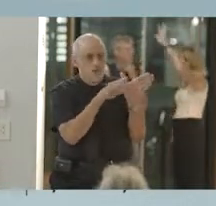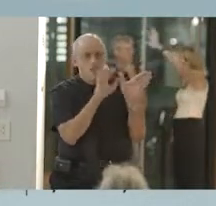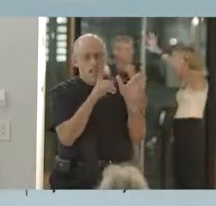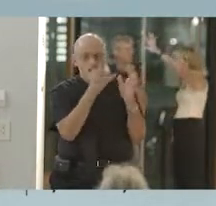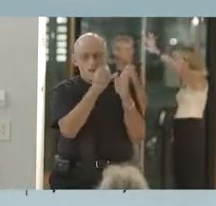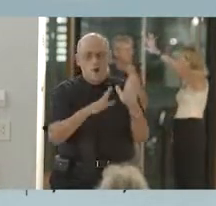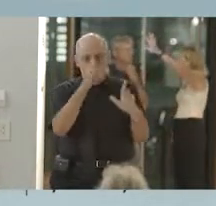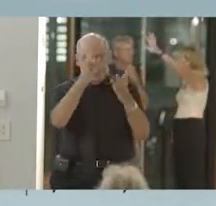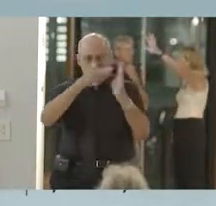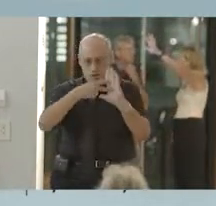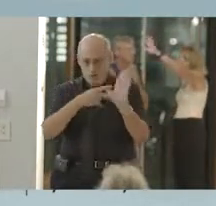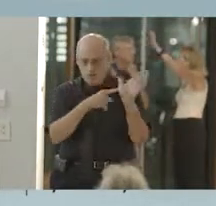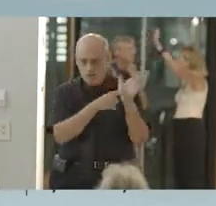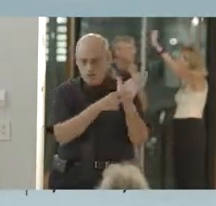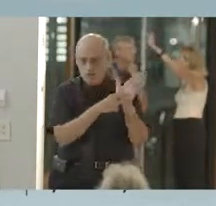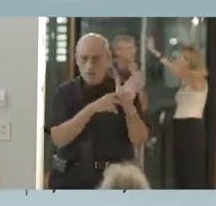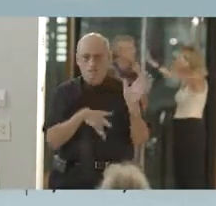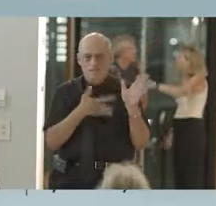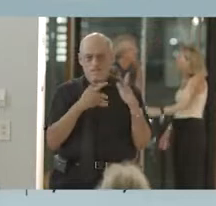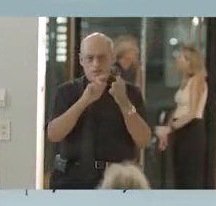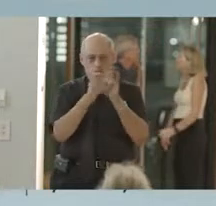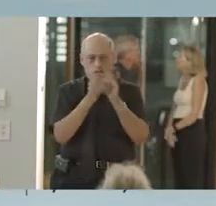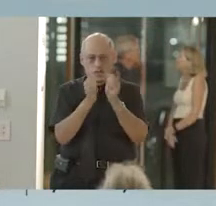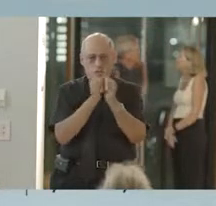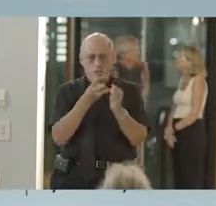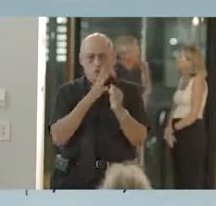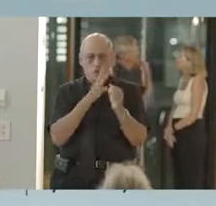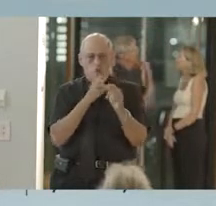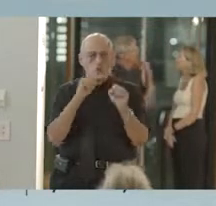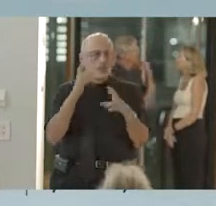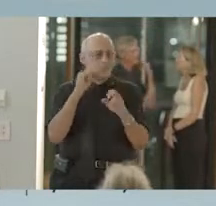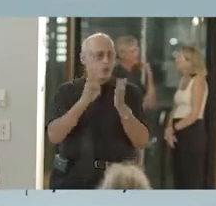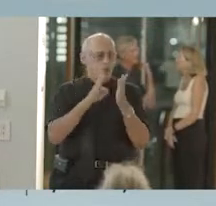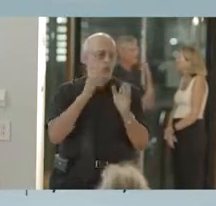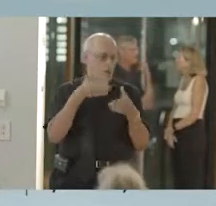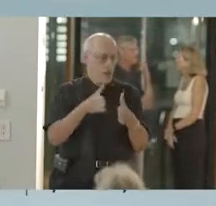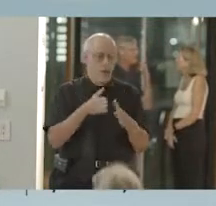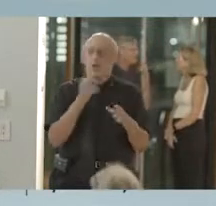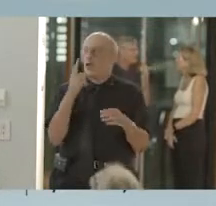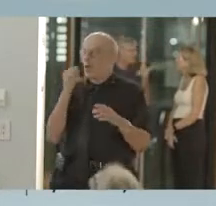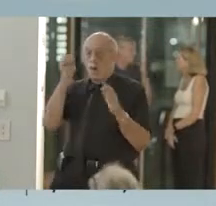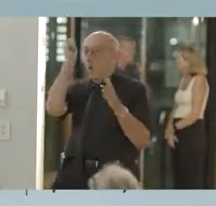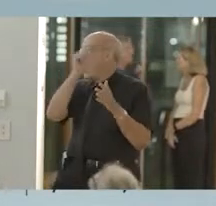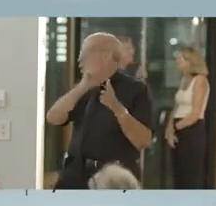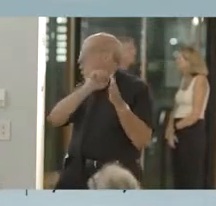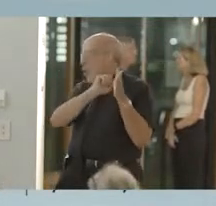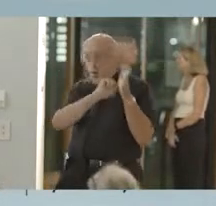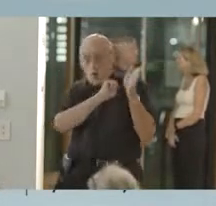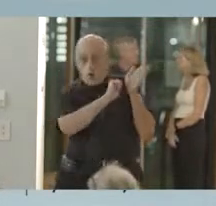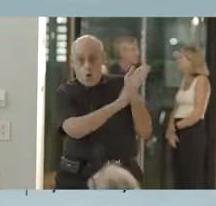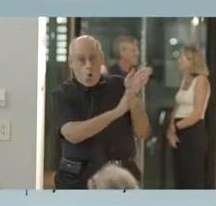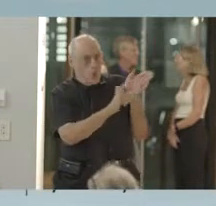artist's intent, right? To feel the change of the water, to experience the water. So all of this is not a design, but